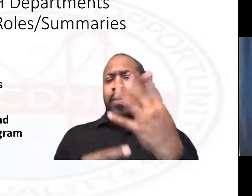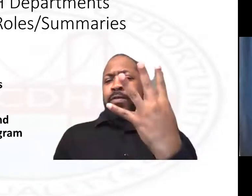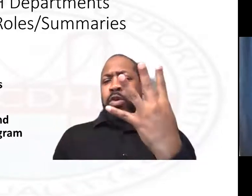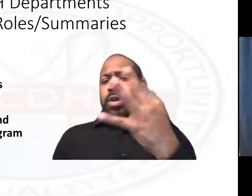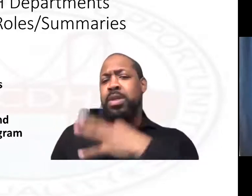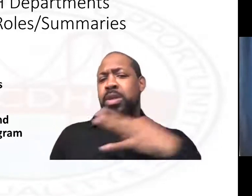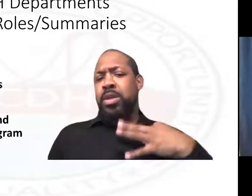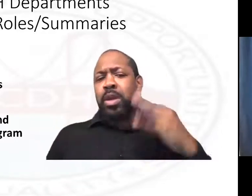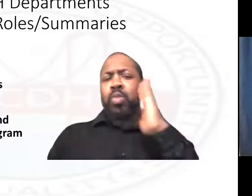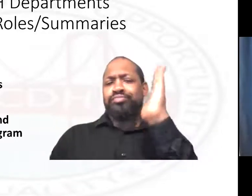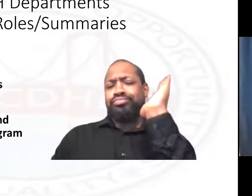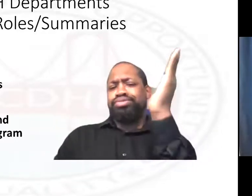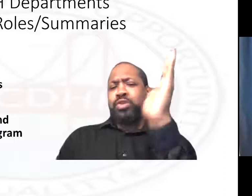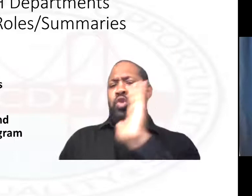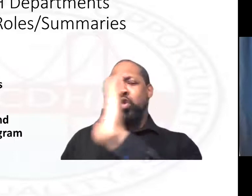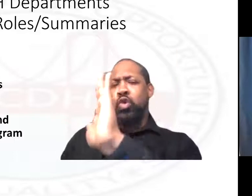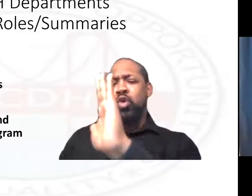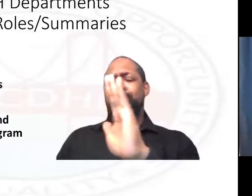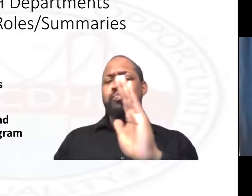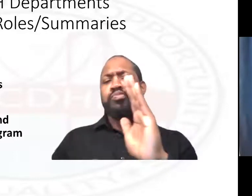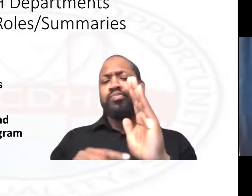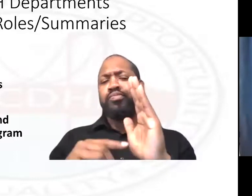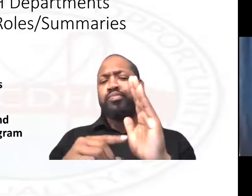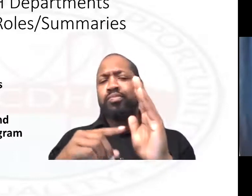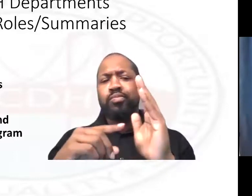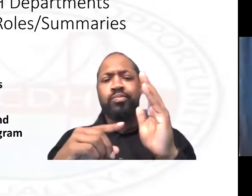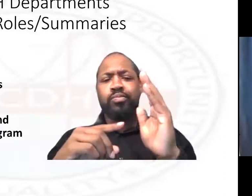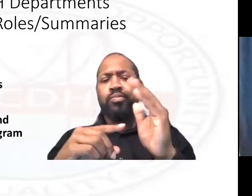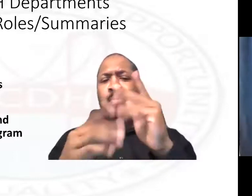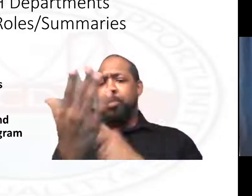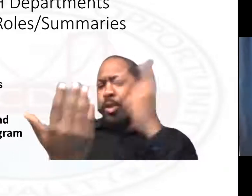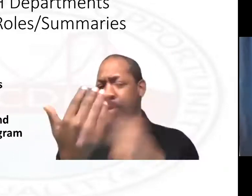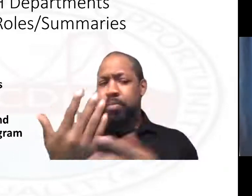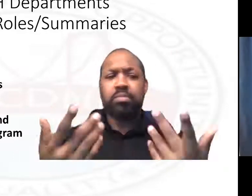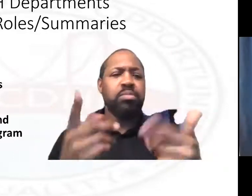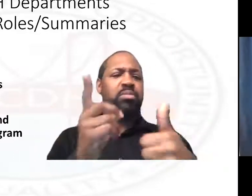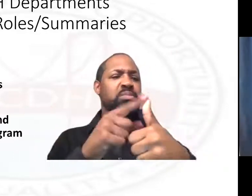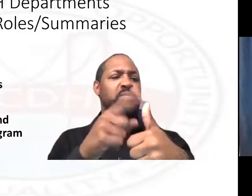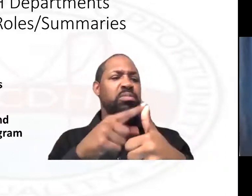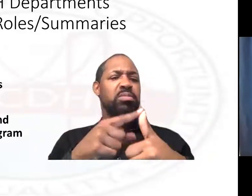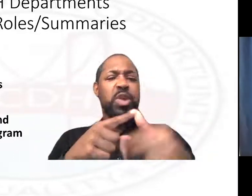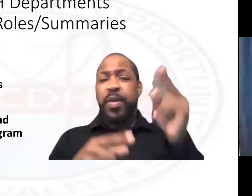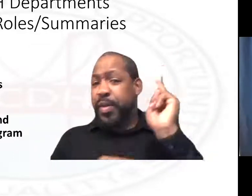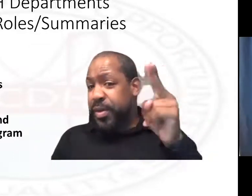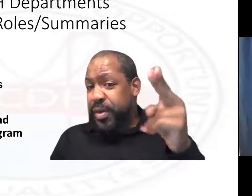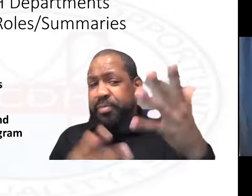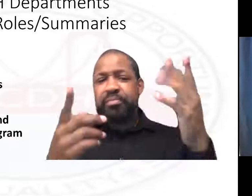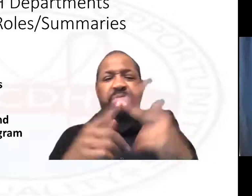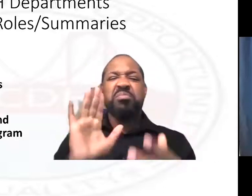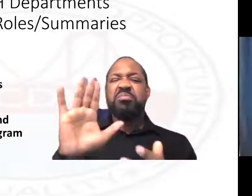now I'm going to start turning this over to the 4 staff to present on their particular